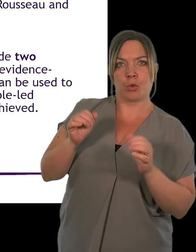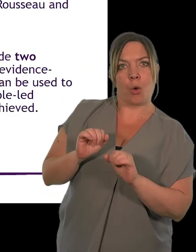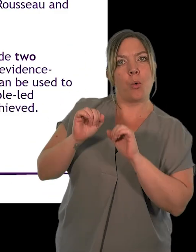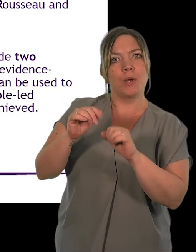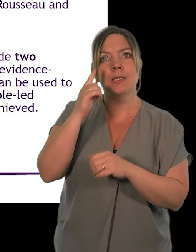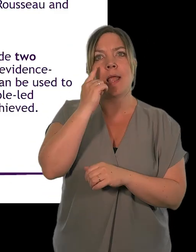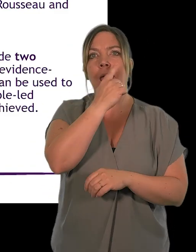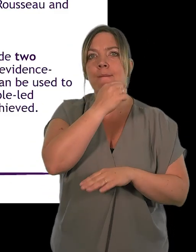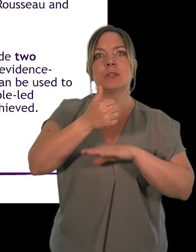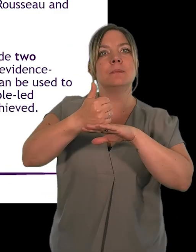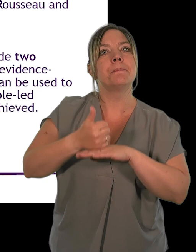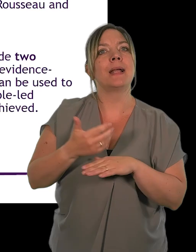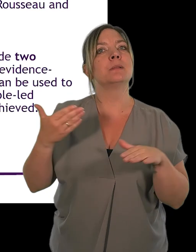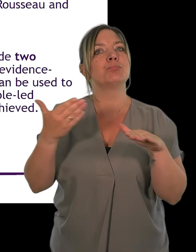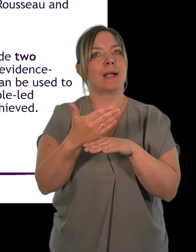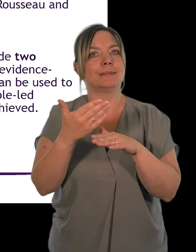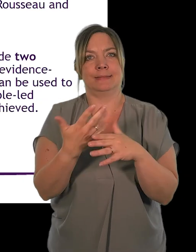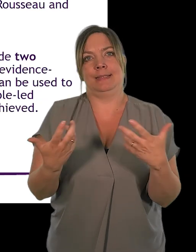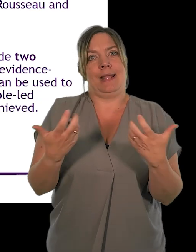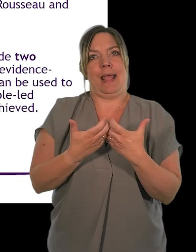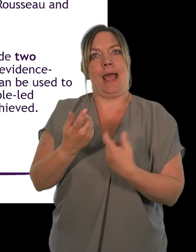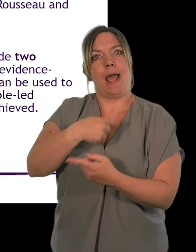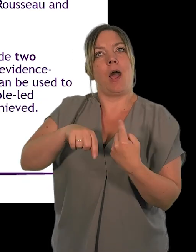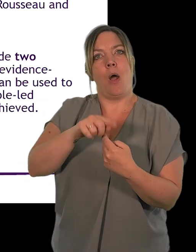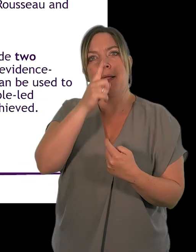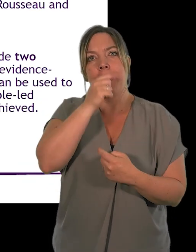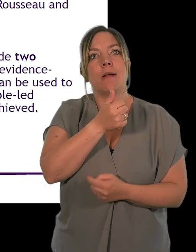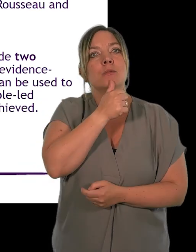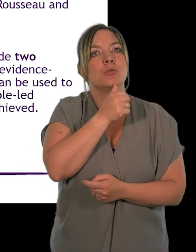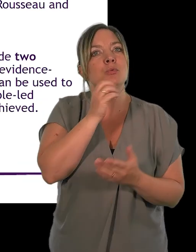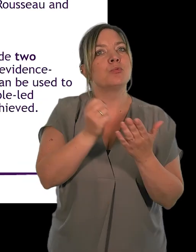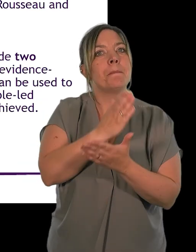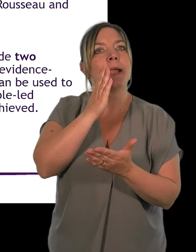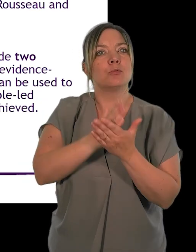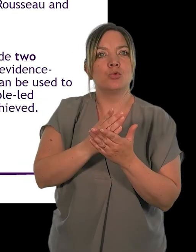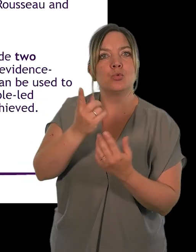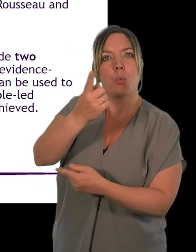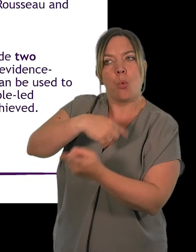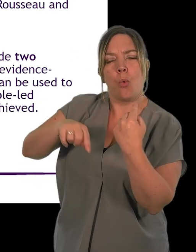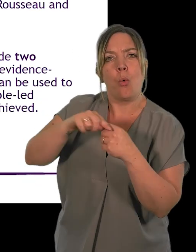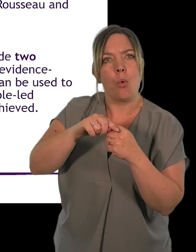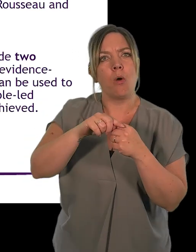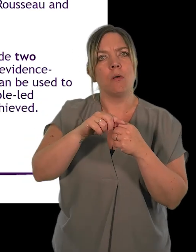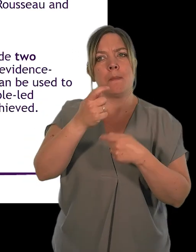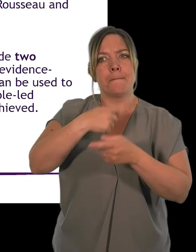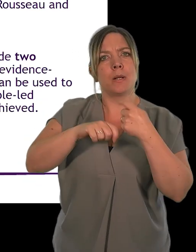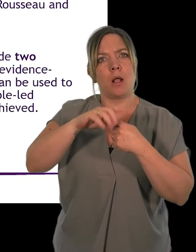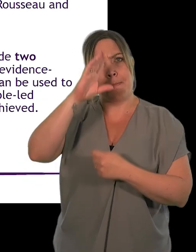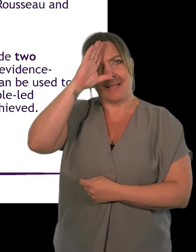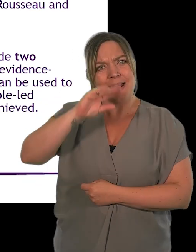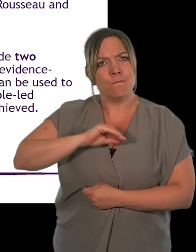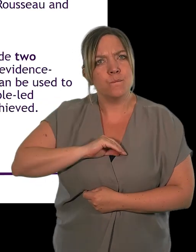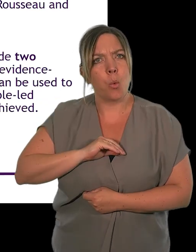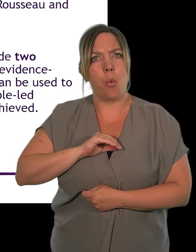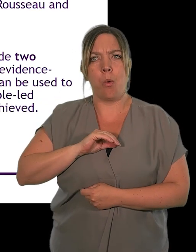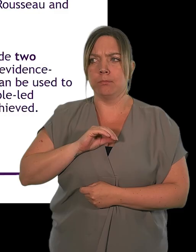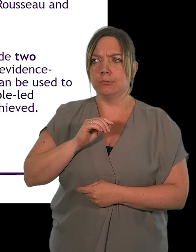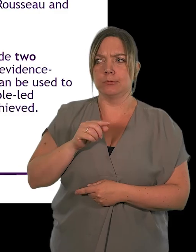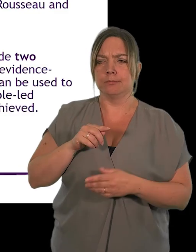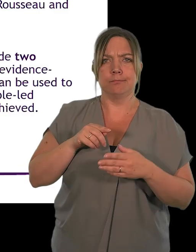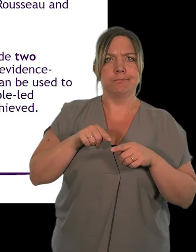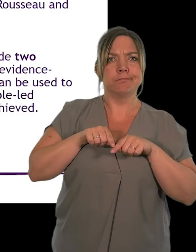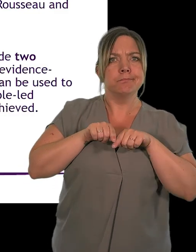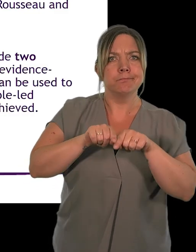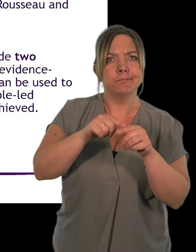achieved. To consider the various forms of data information that people practitioners in